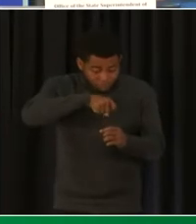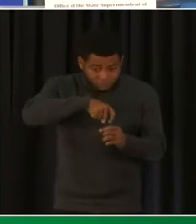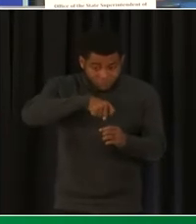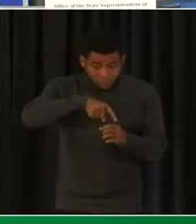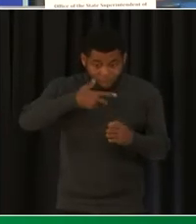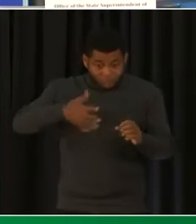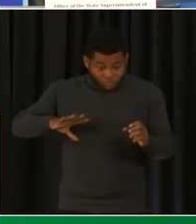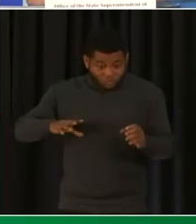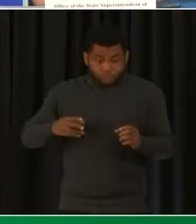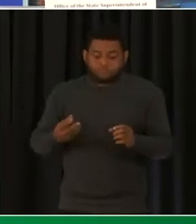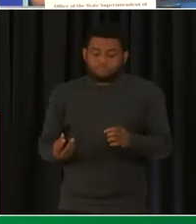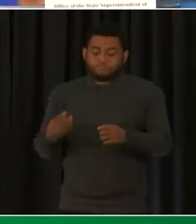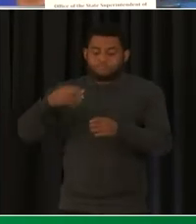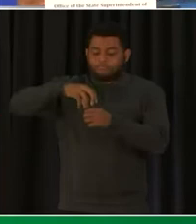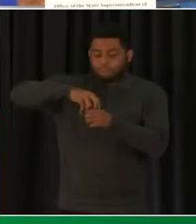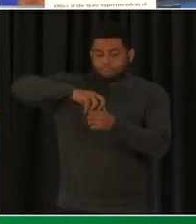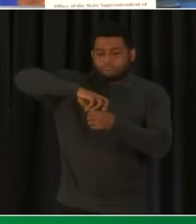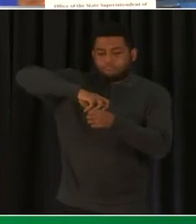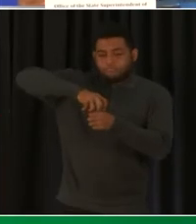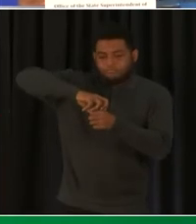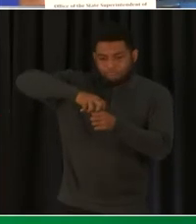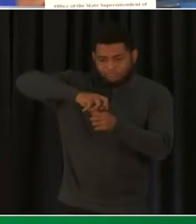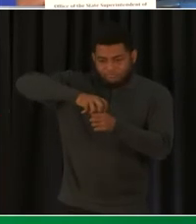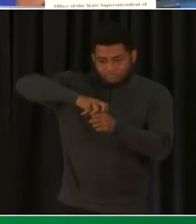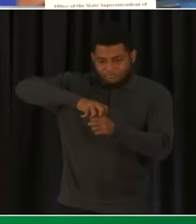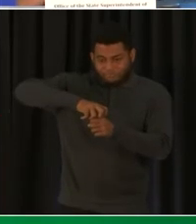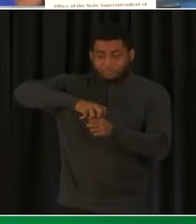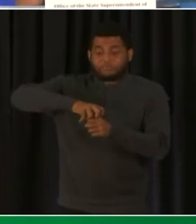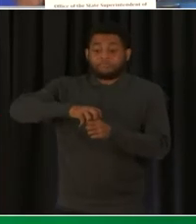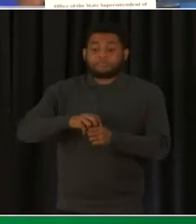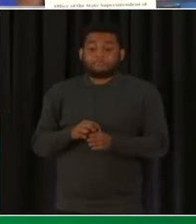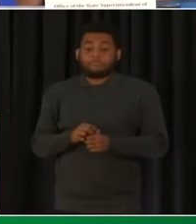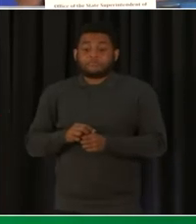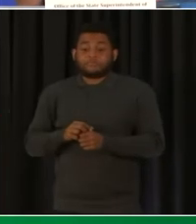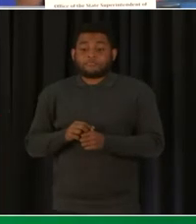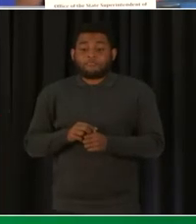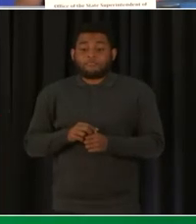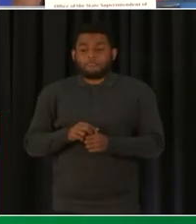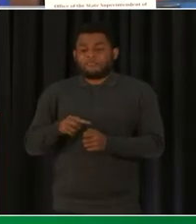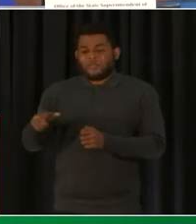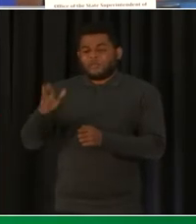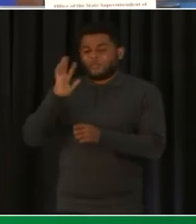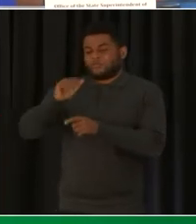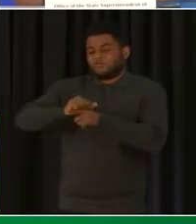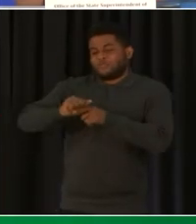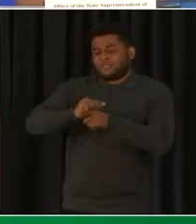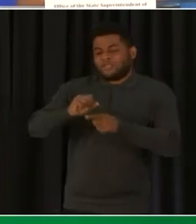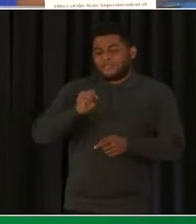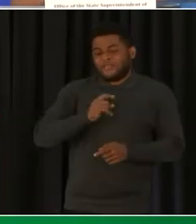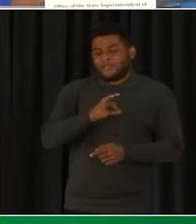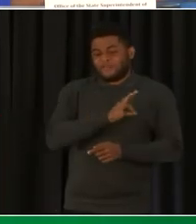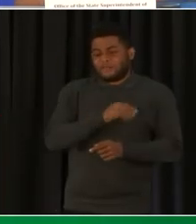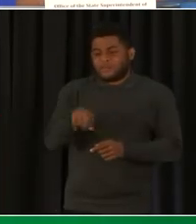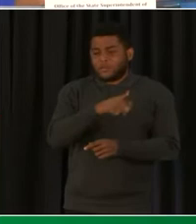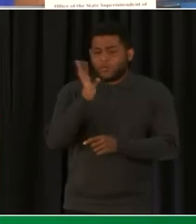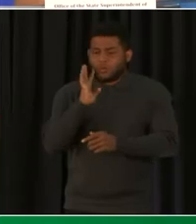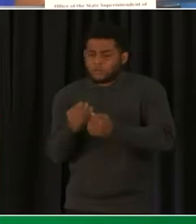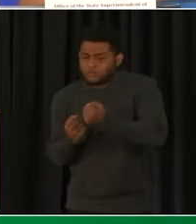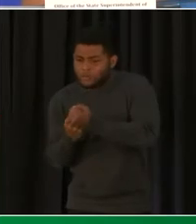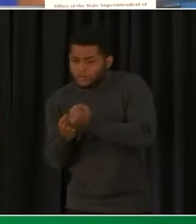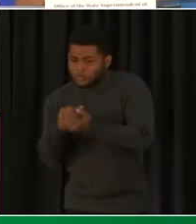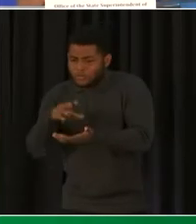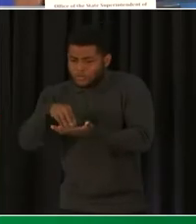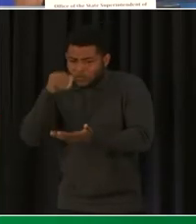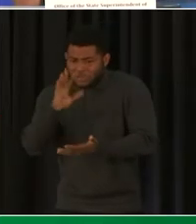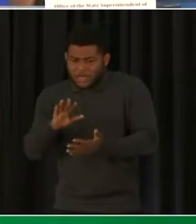attach the funnel on top, drool into that funnel, and certainly this trained staff that is on site to support students in doing